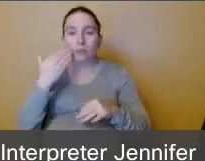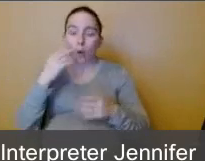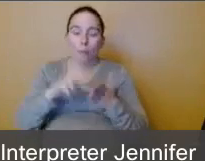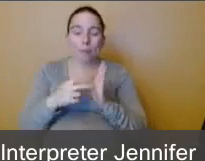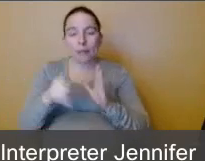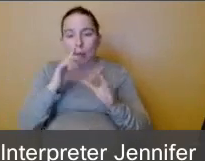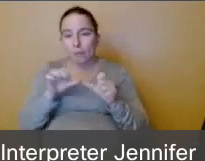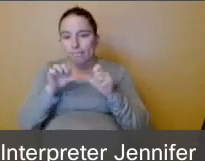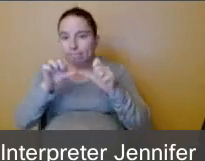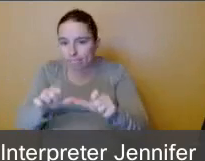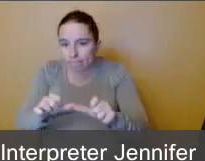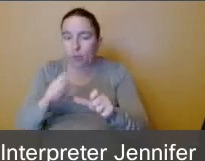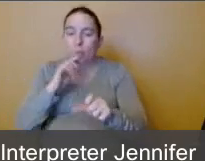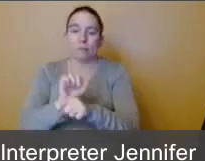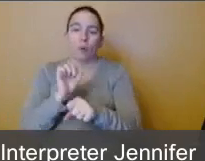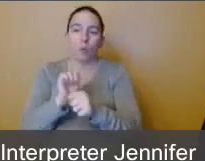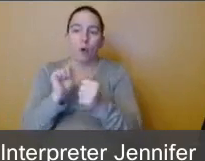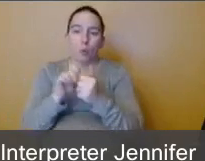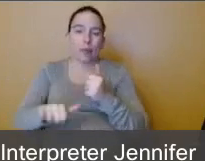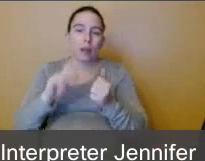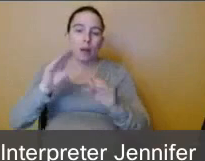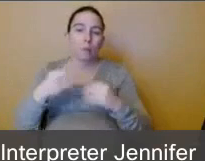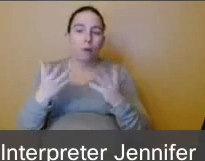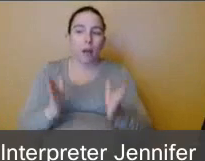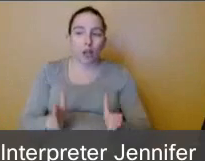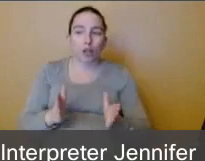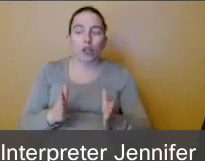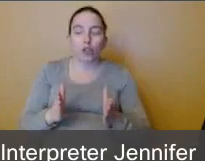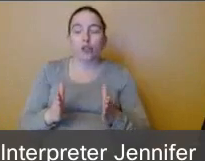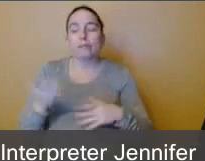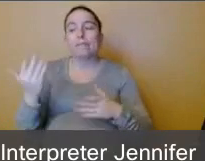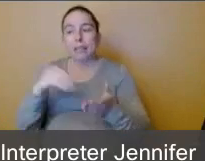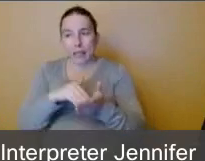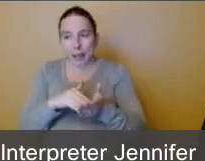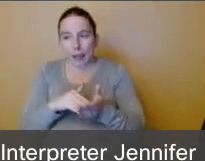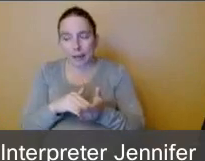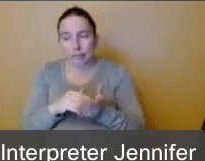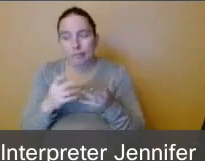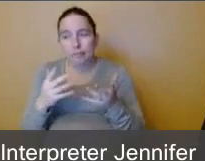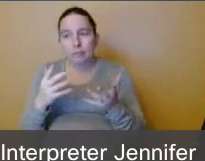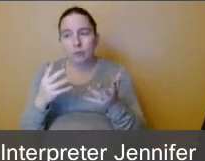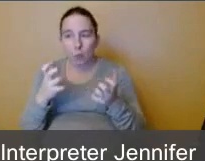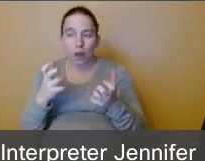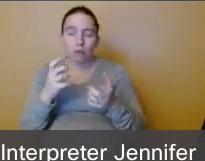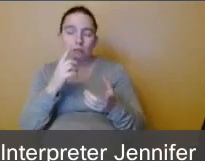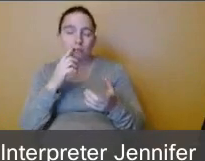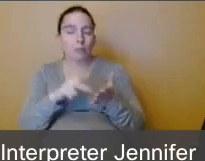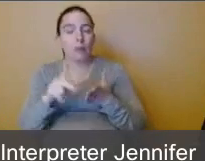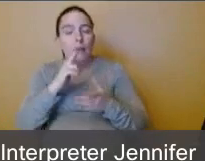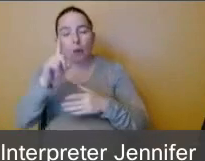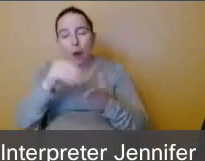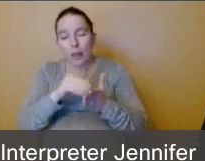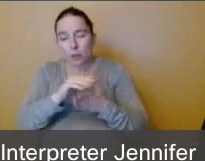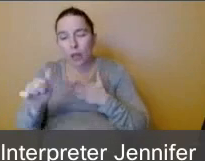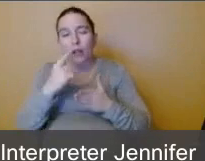by the provider. And again, we're looking to make that the $1,000 is per full time, and